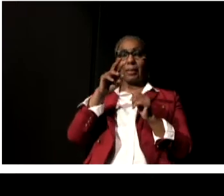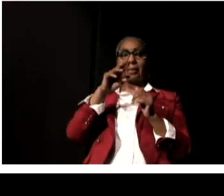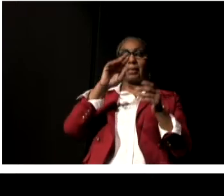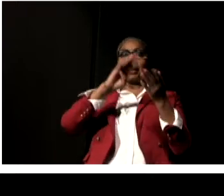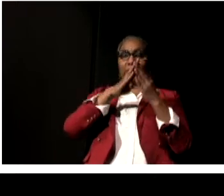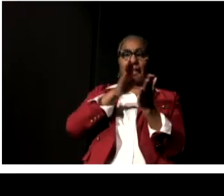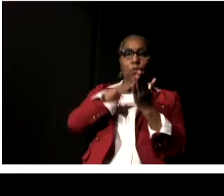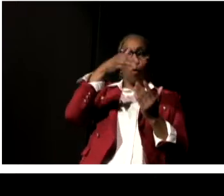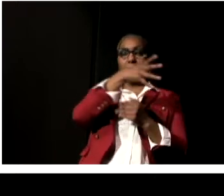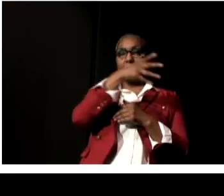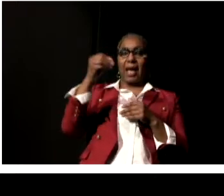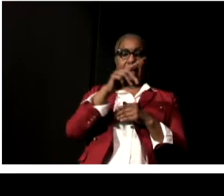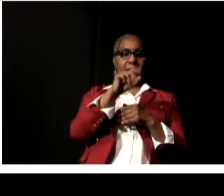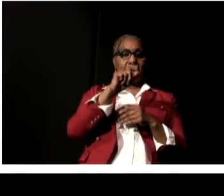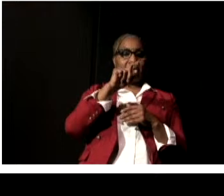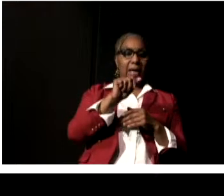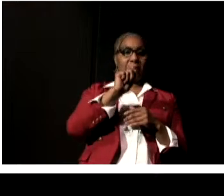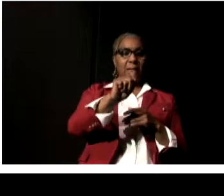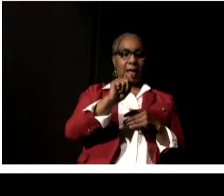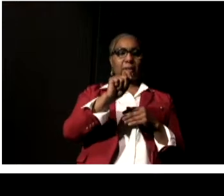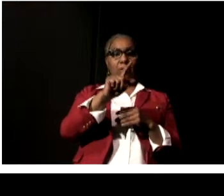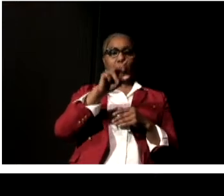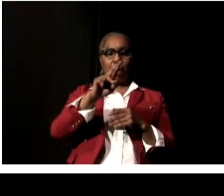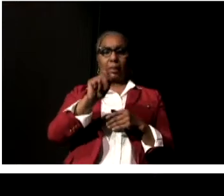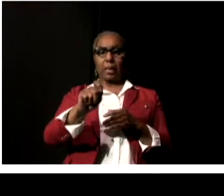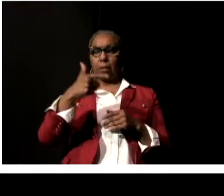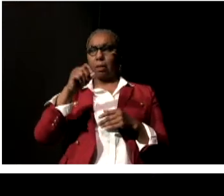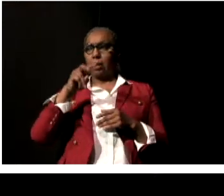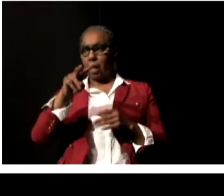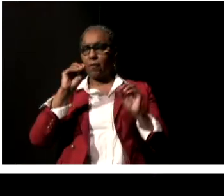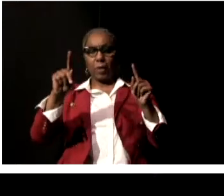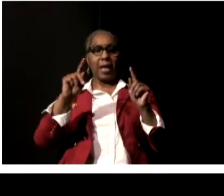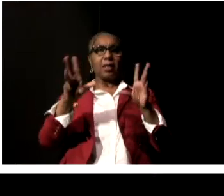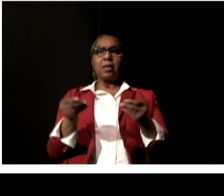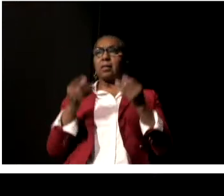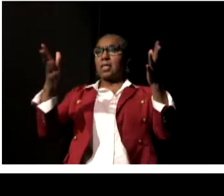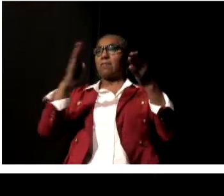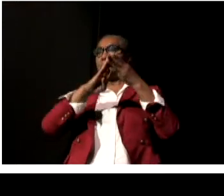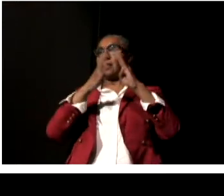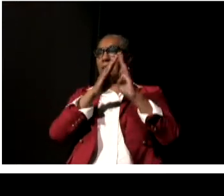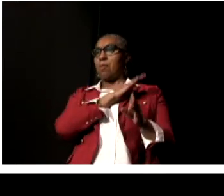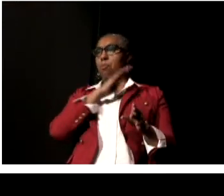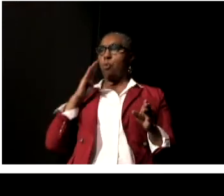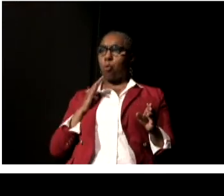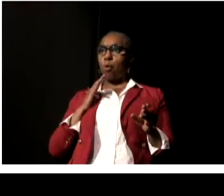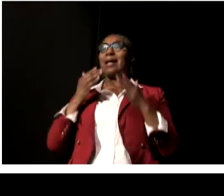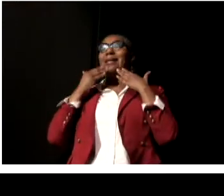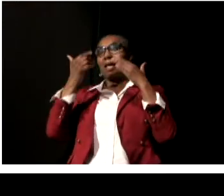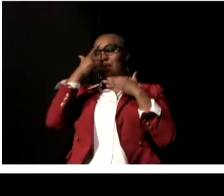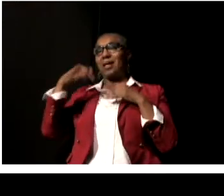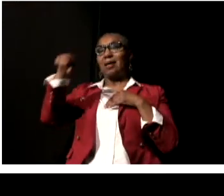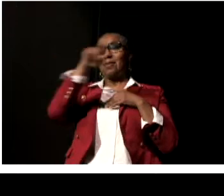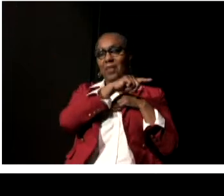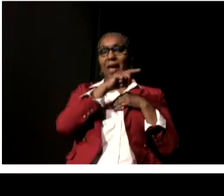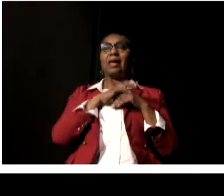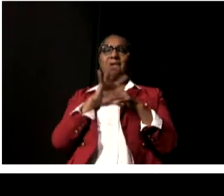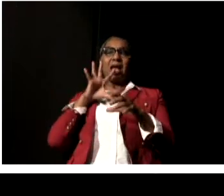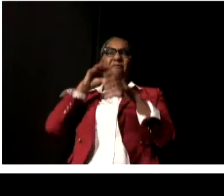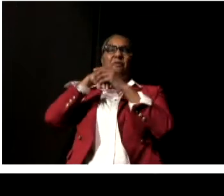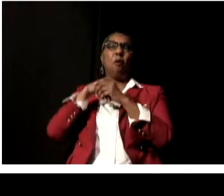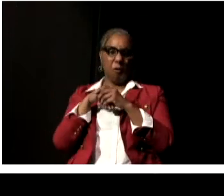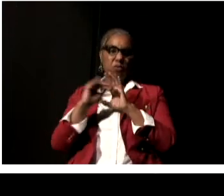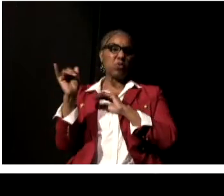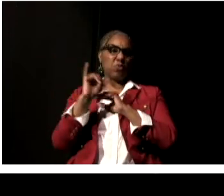data at data.littlerock.gov. I want to give the city board also thanks because they also played a large role in this